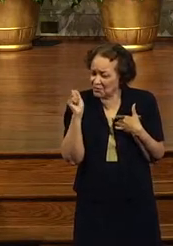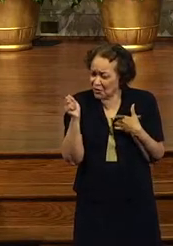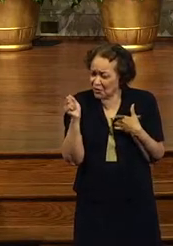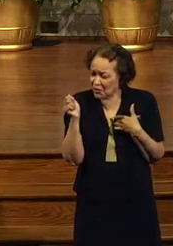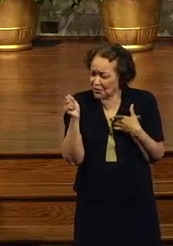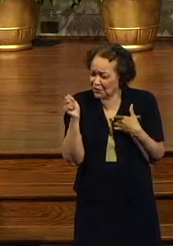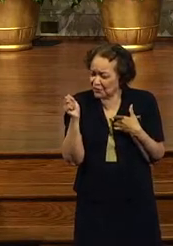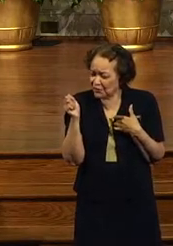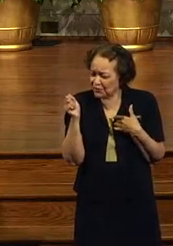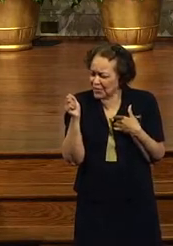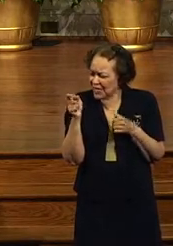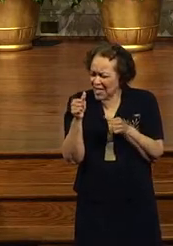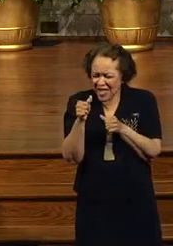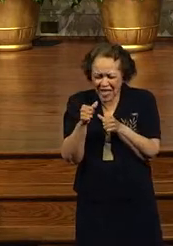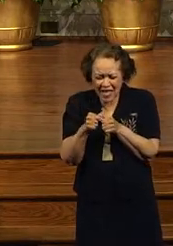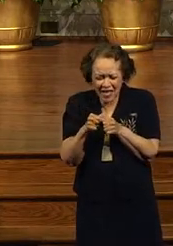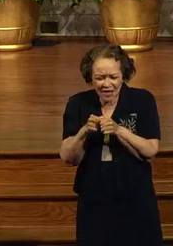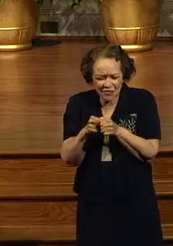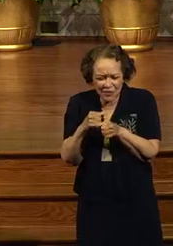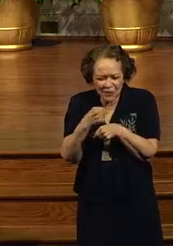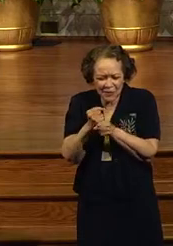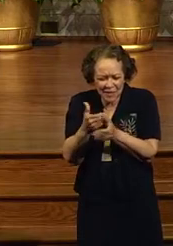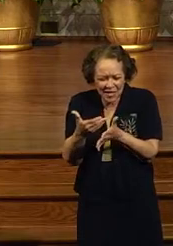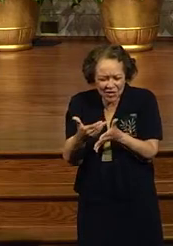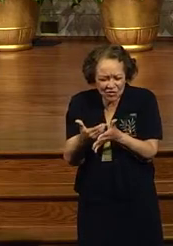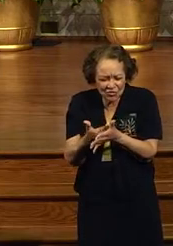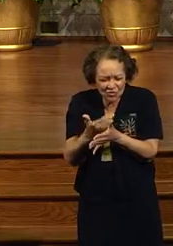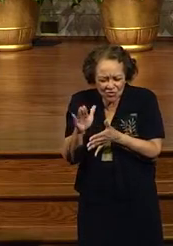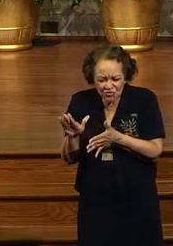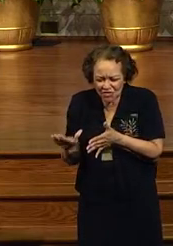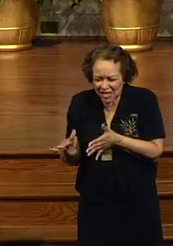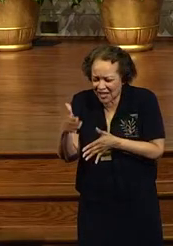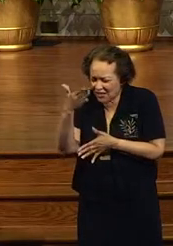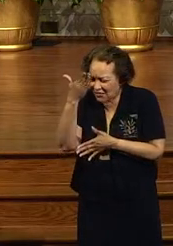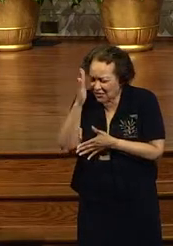Every restored child of God, Pastor Jack, needs a testimony.